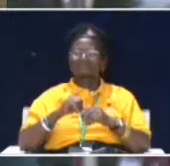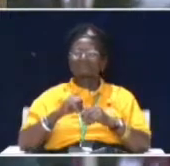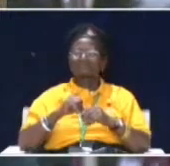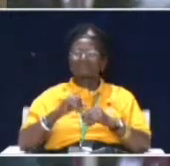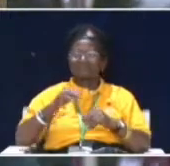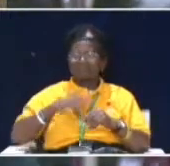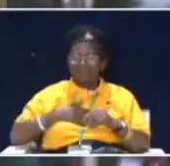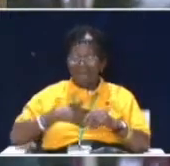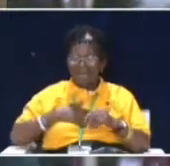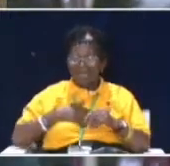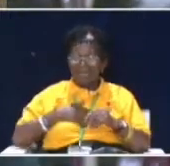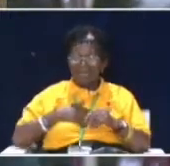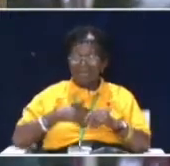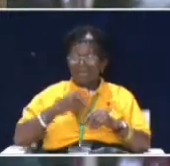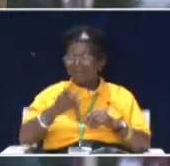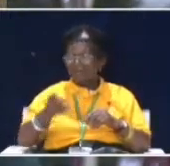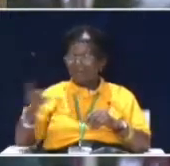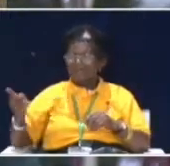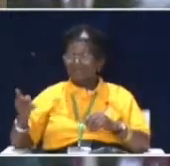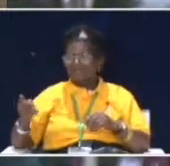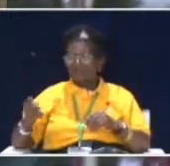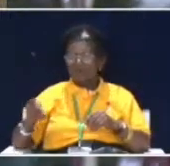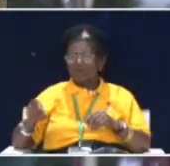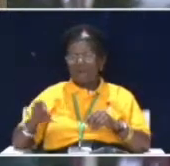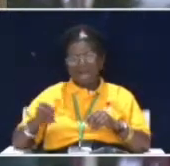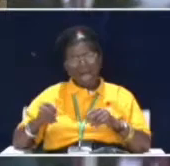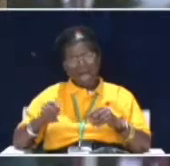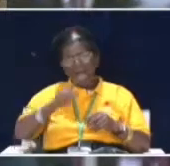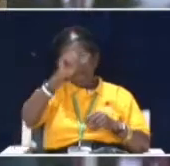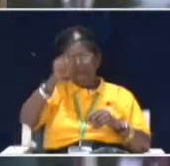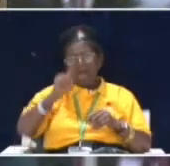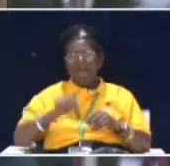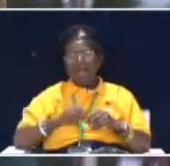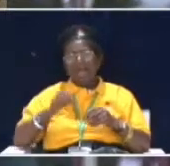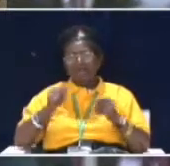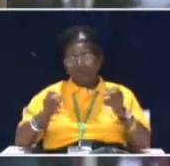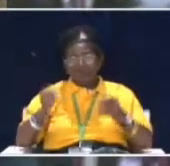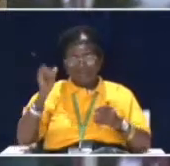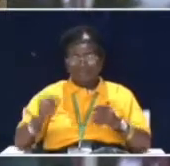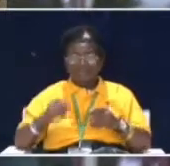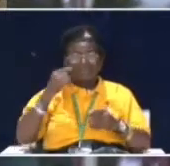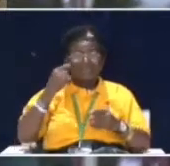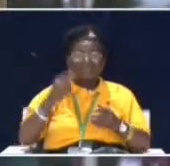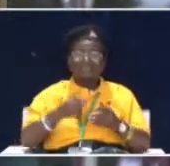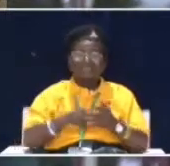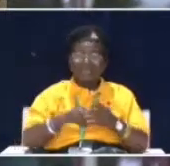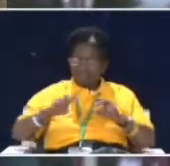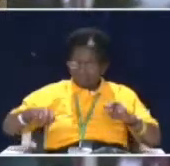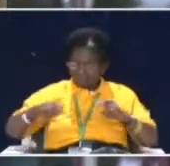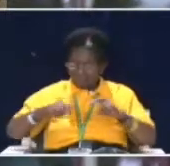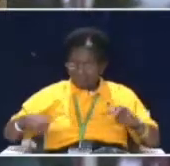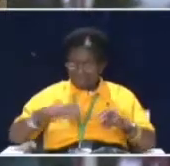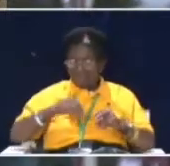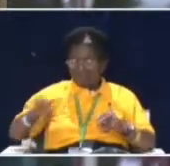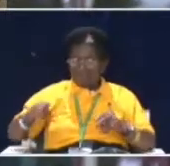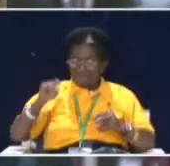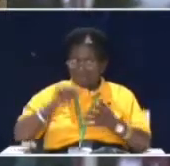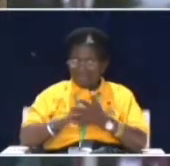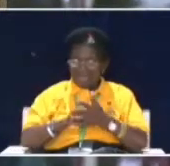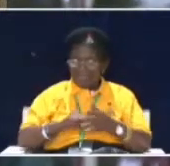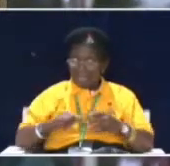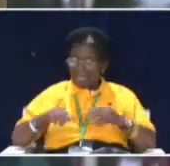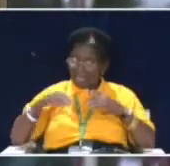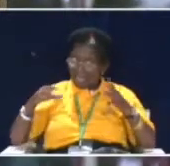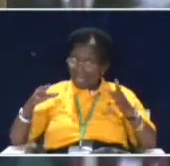My passport? Iwe irinna mi ke. Then I quickly checked and I found out, hey. Mo wa sare wo bi ti mo ro pe mo fi